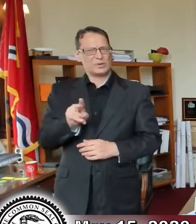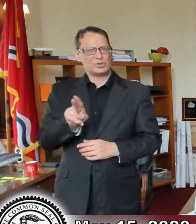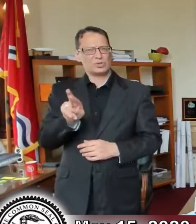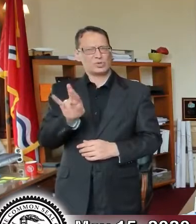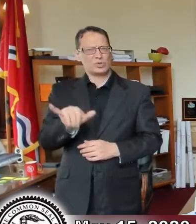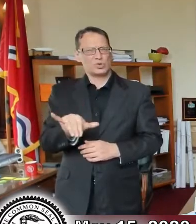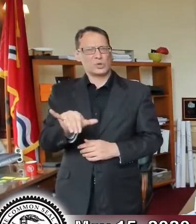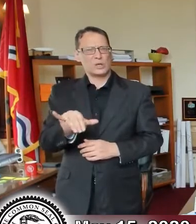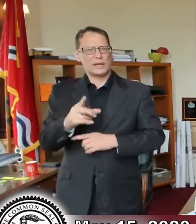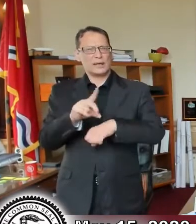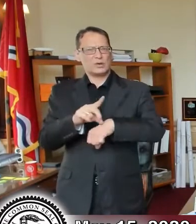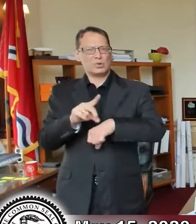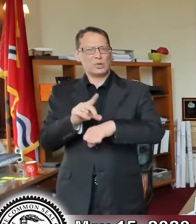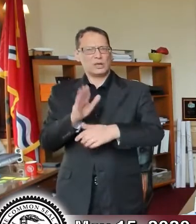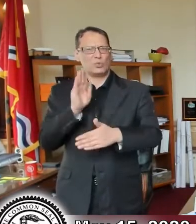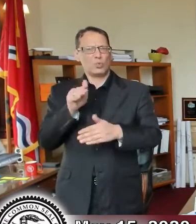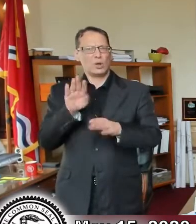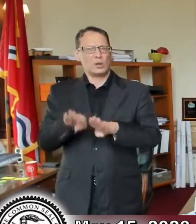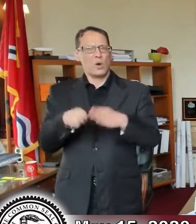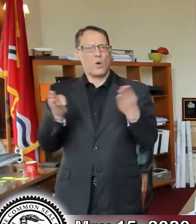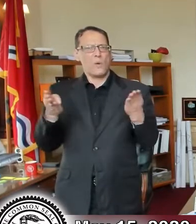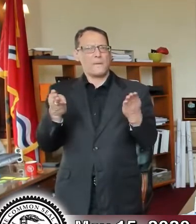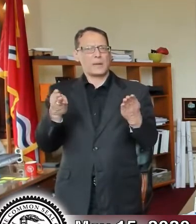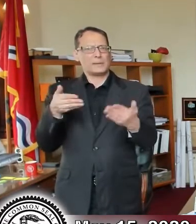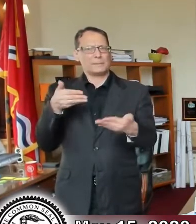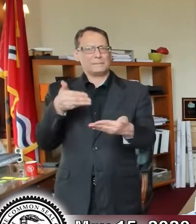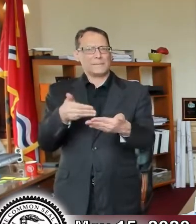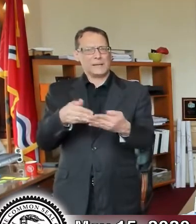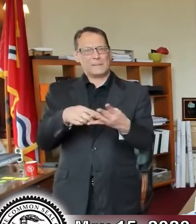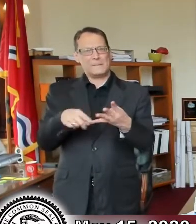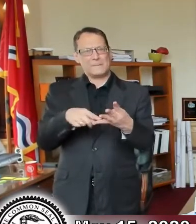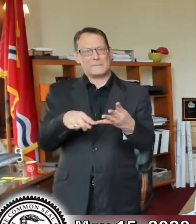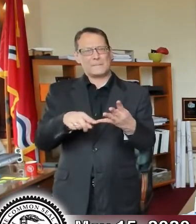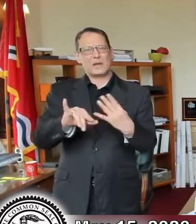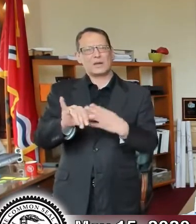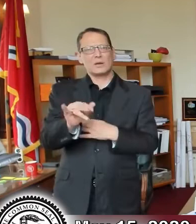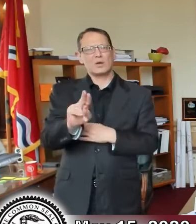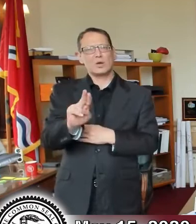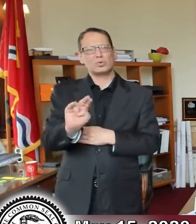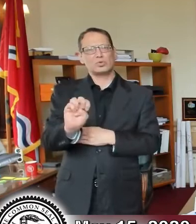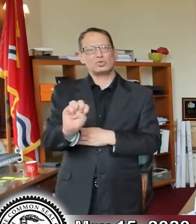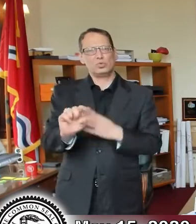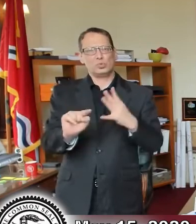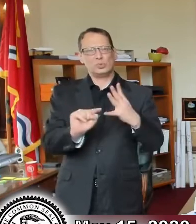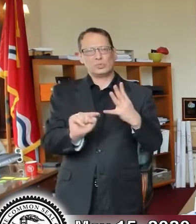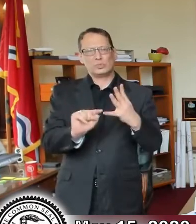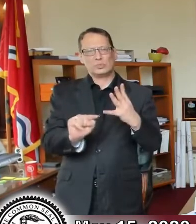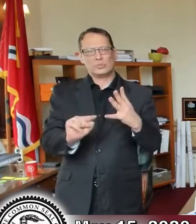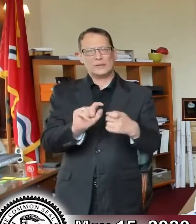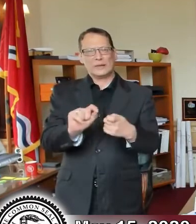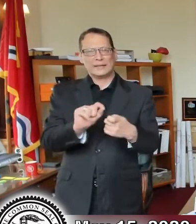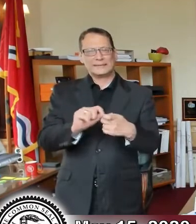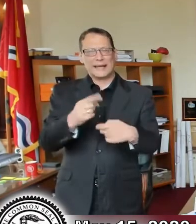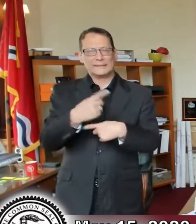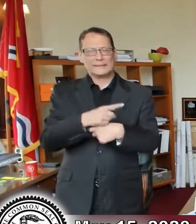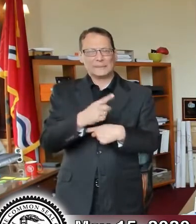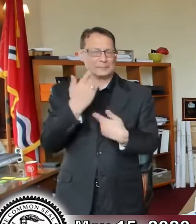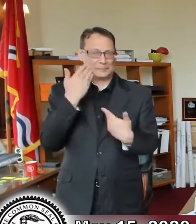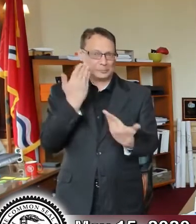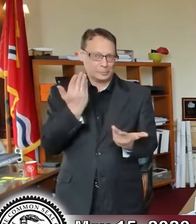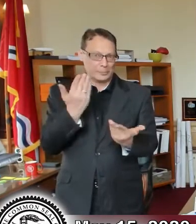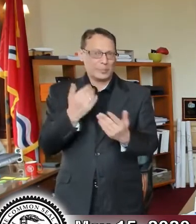is going to resume near the end of June. I don't recall if there's an exact date,